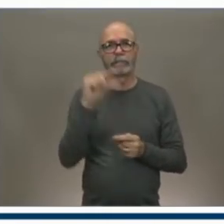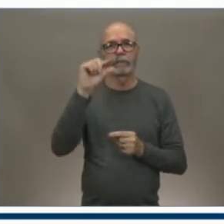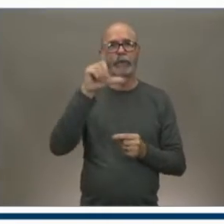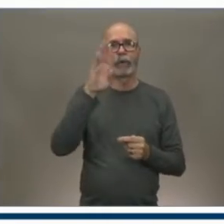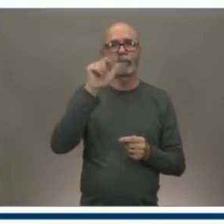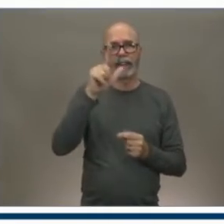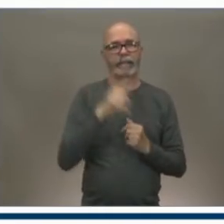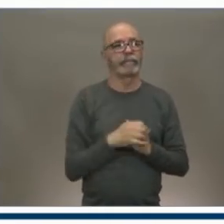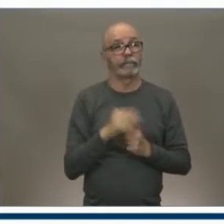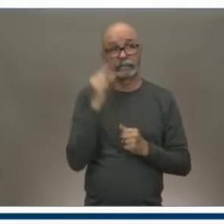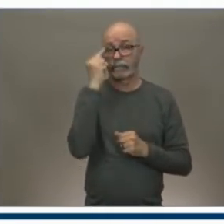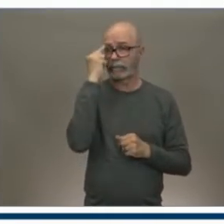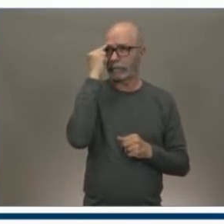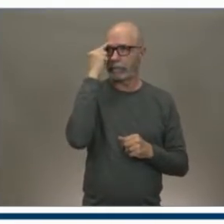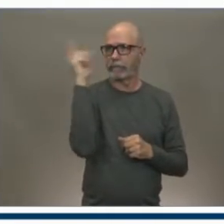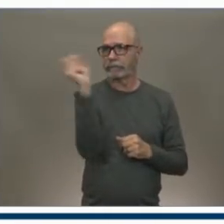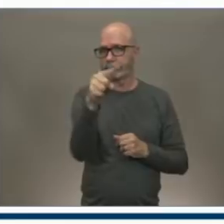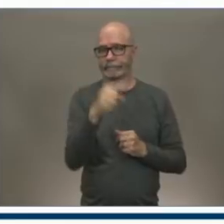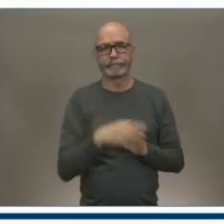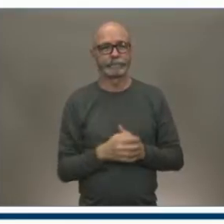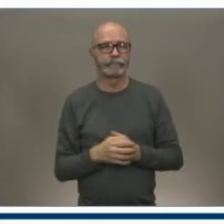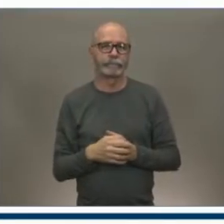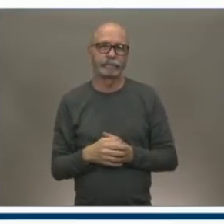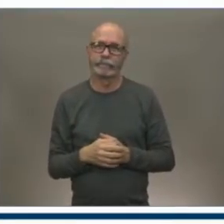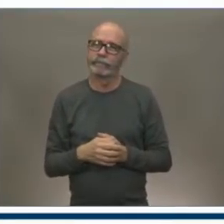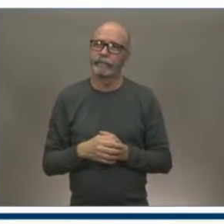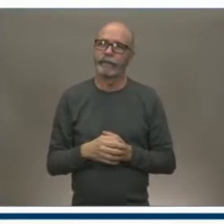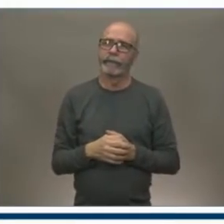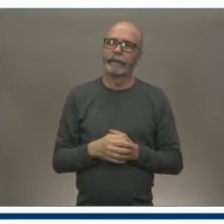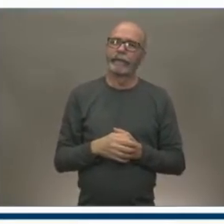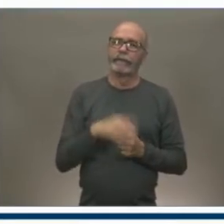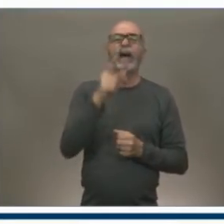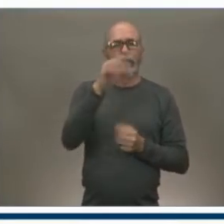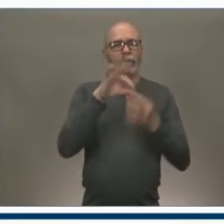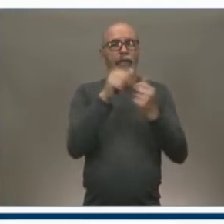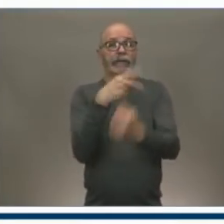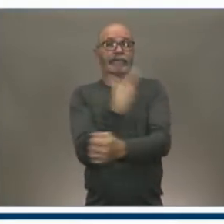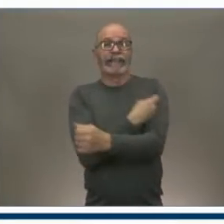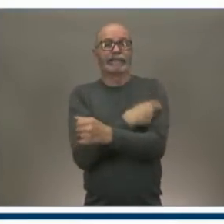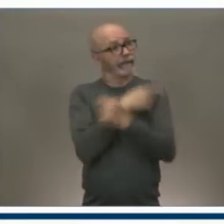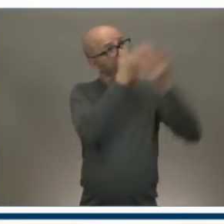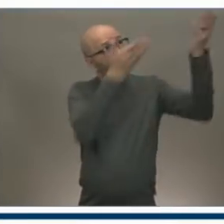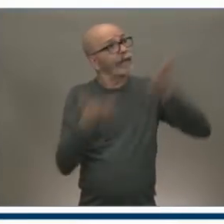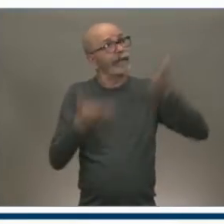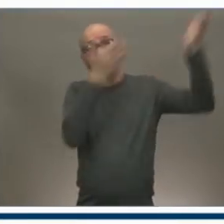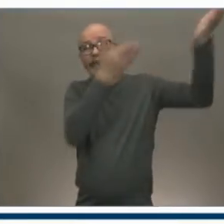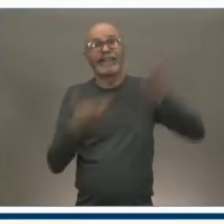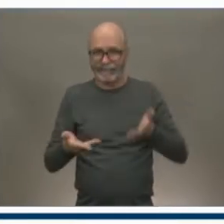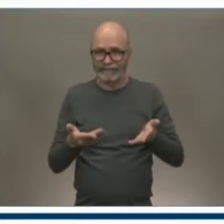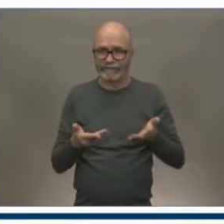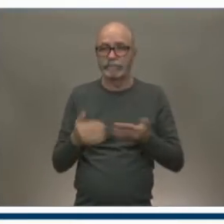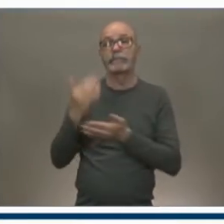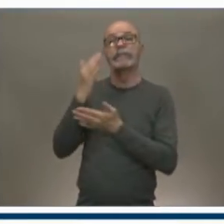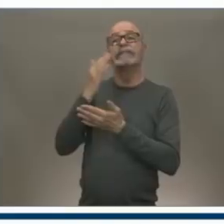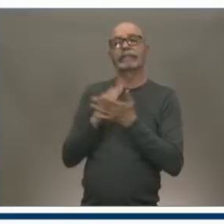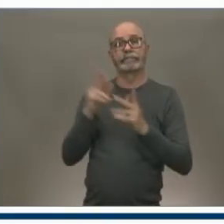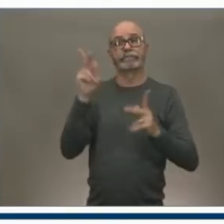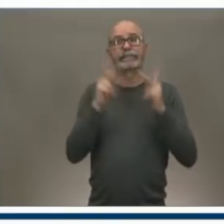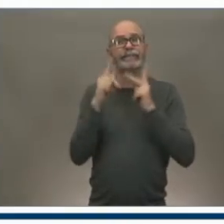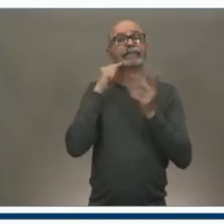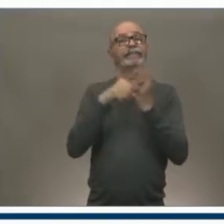Thank you. This question is just regarding the vaccine rollout. I think a lot of people look at the COVID dashboard and see